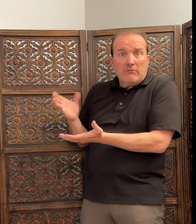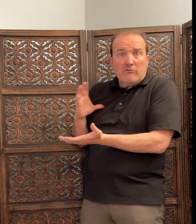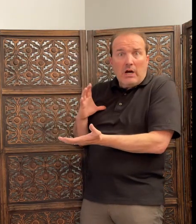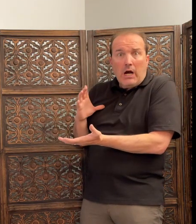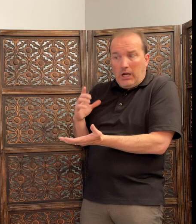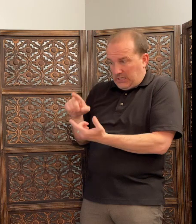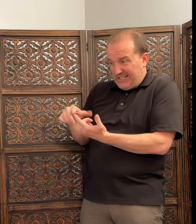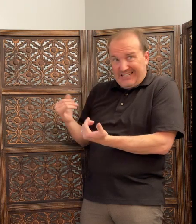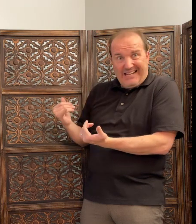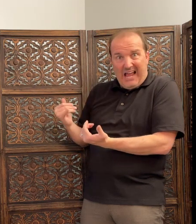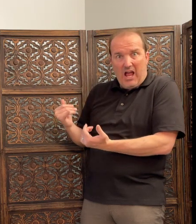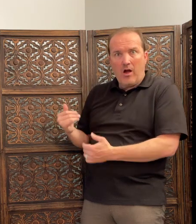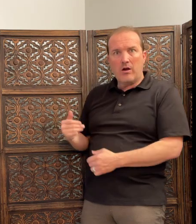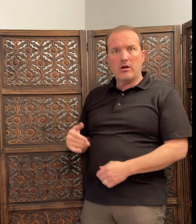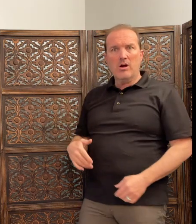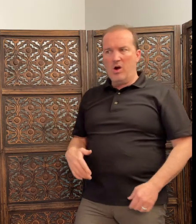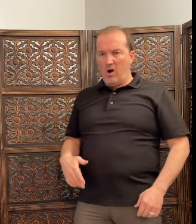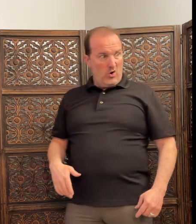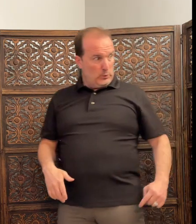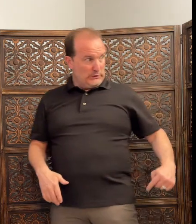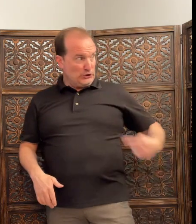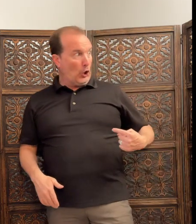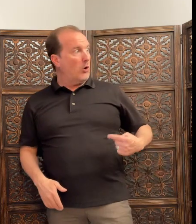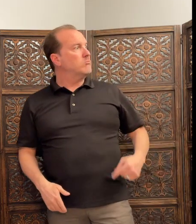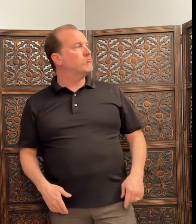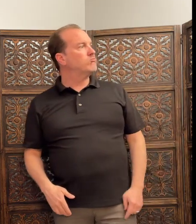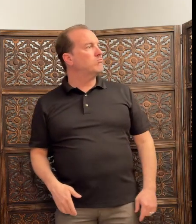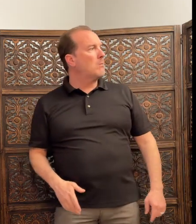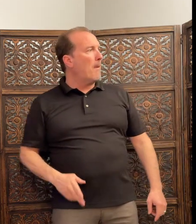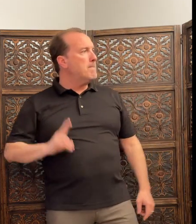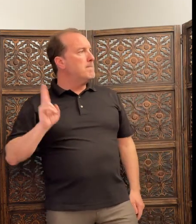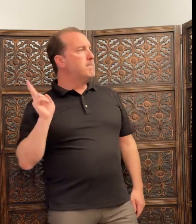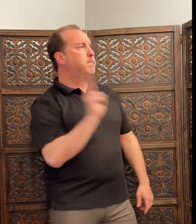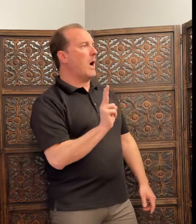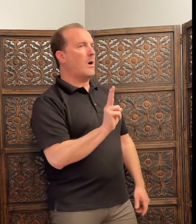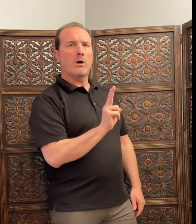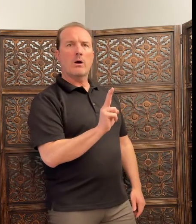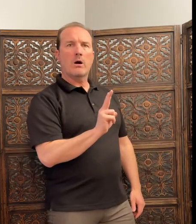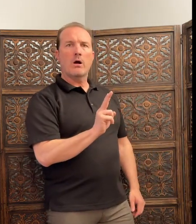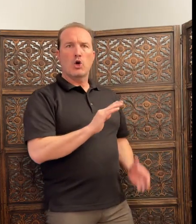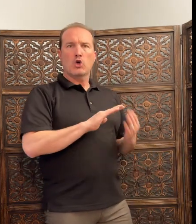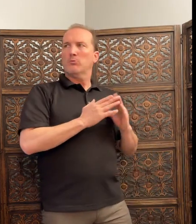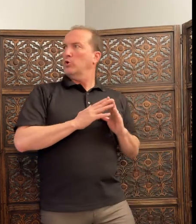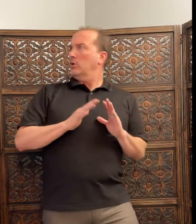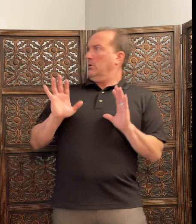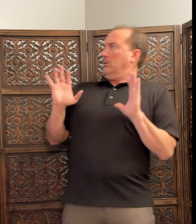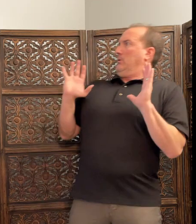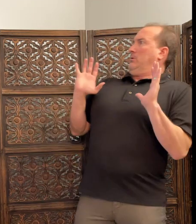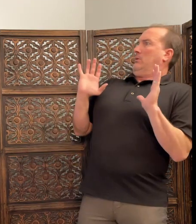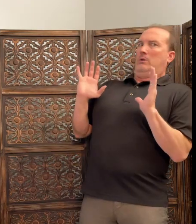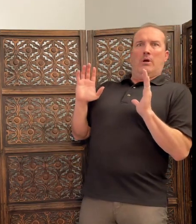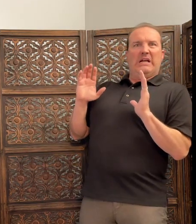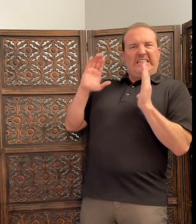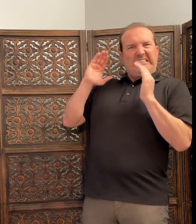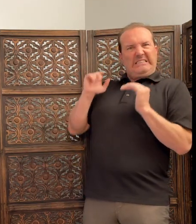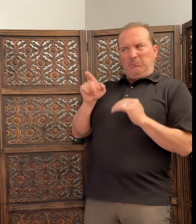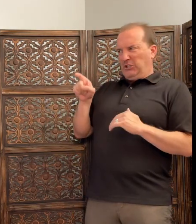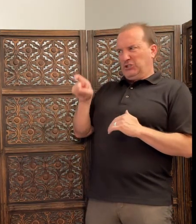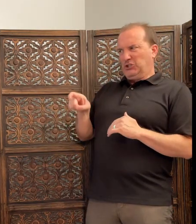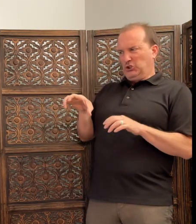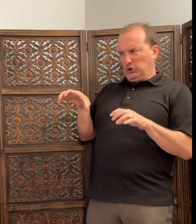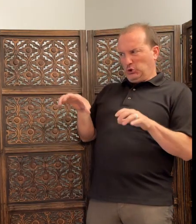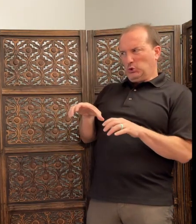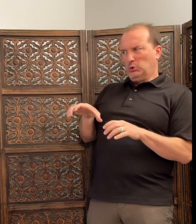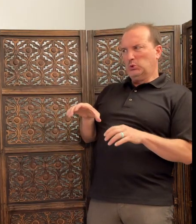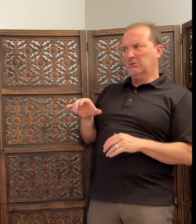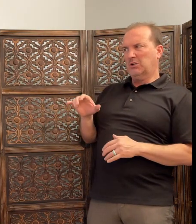that role well up until now. When she breaks that role by insulting Joe in public, it changes the way the community expects women like